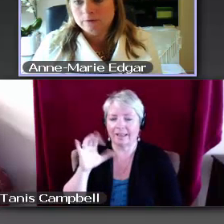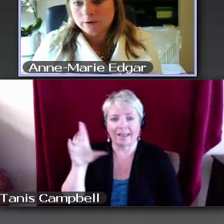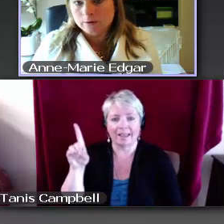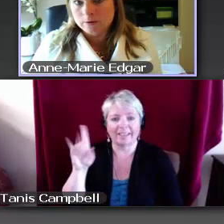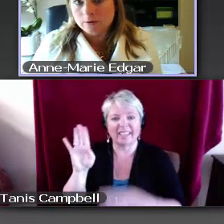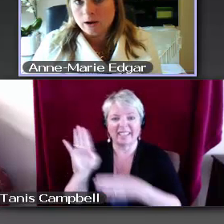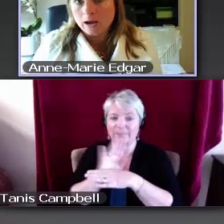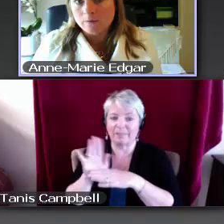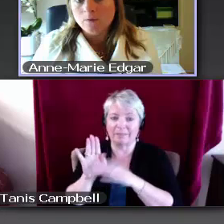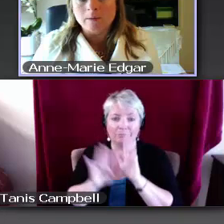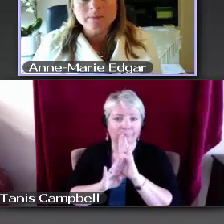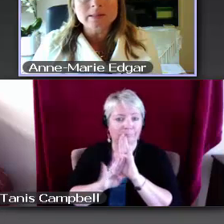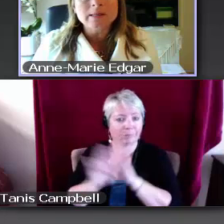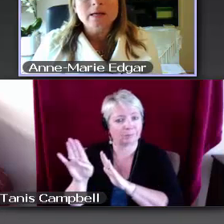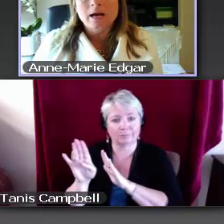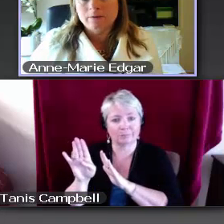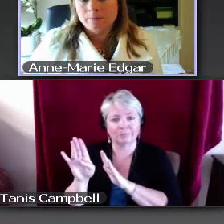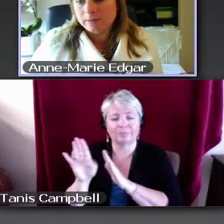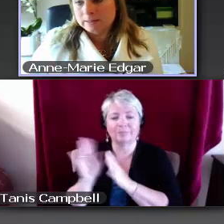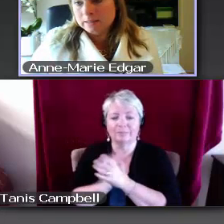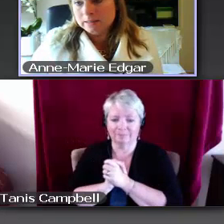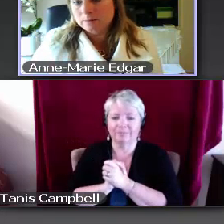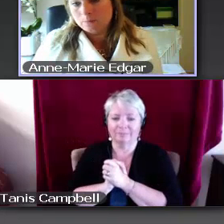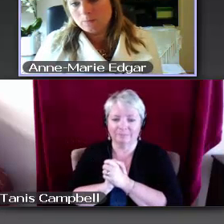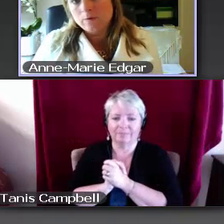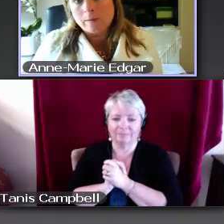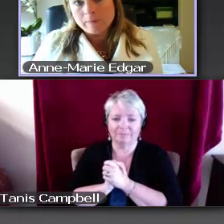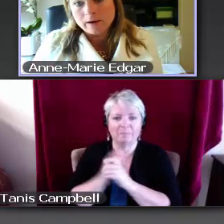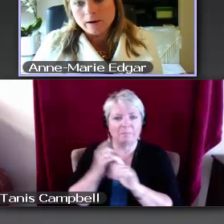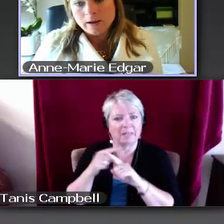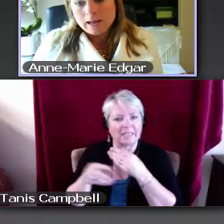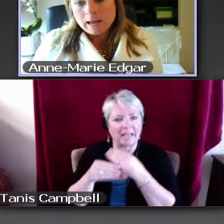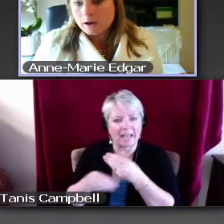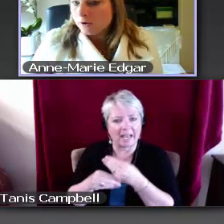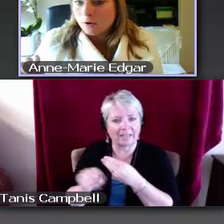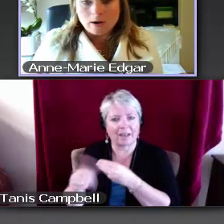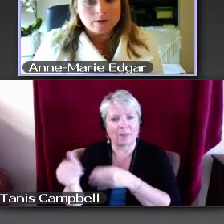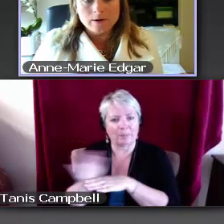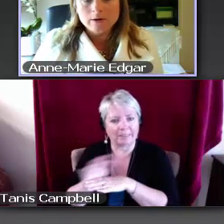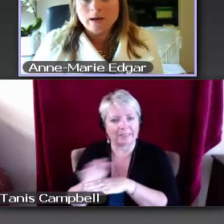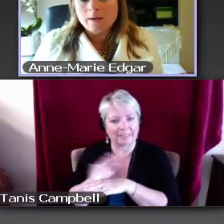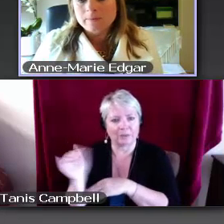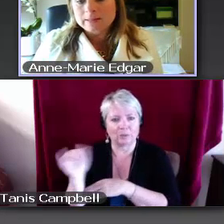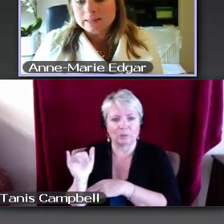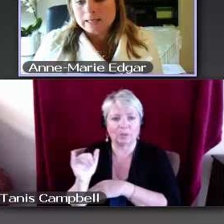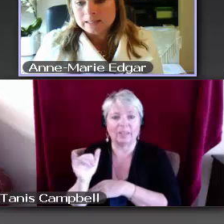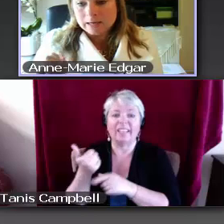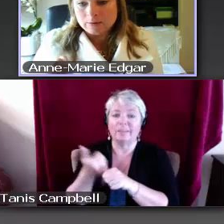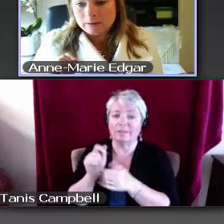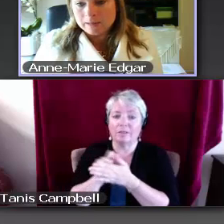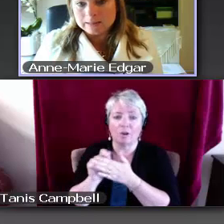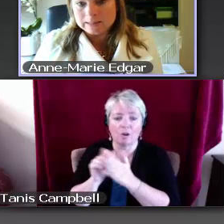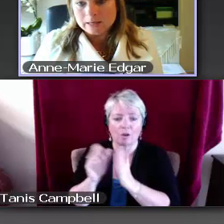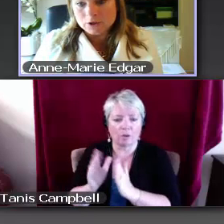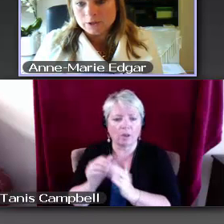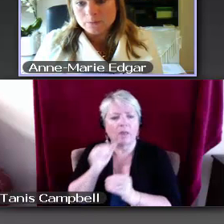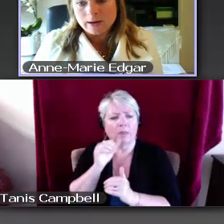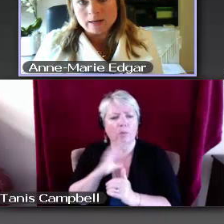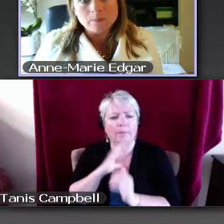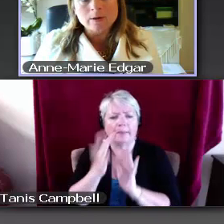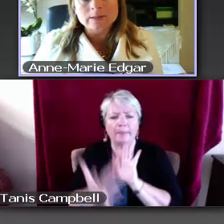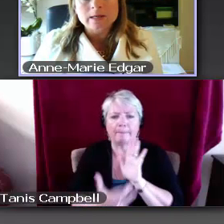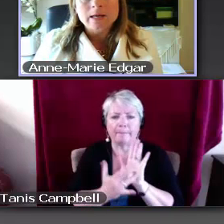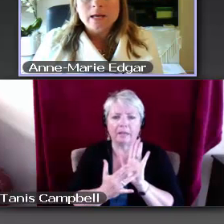lot of different forms of business from there. An author, this lady down in the middle